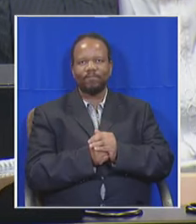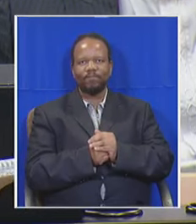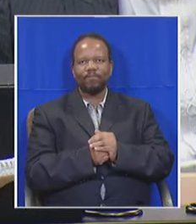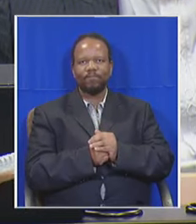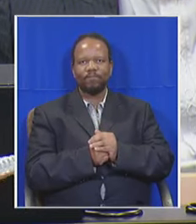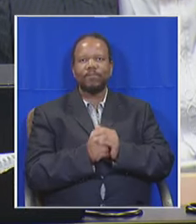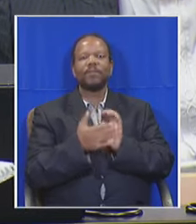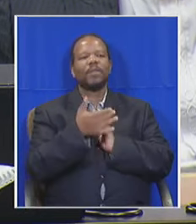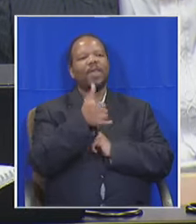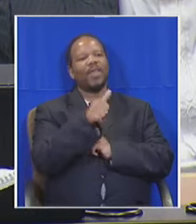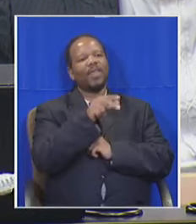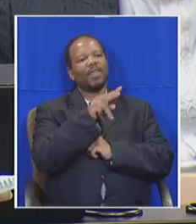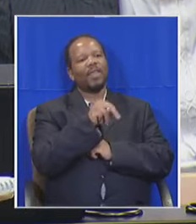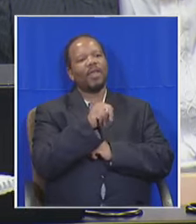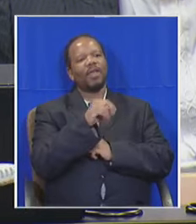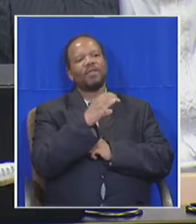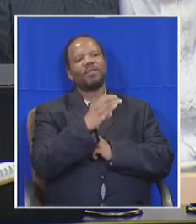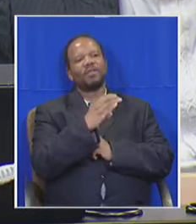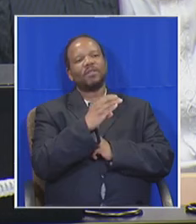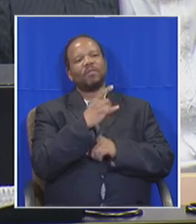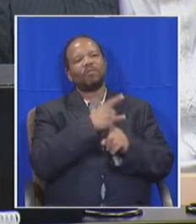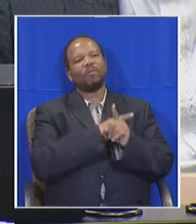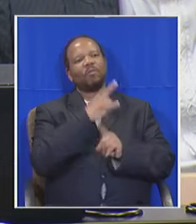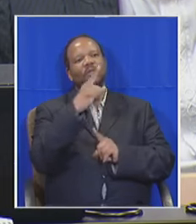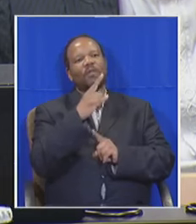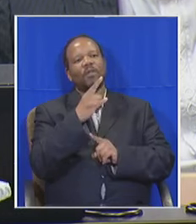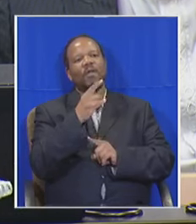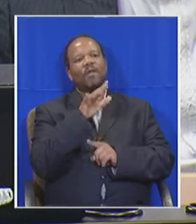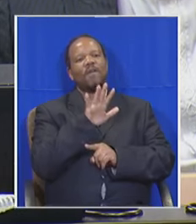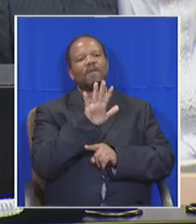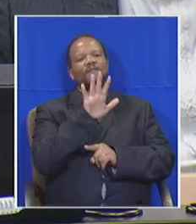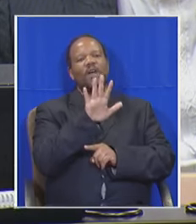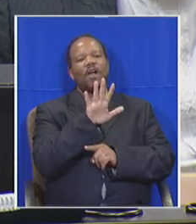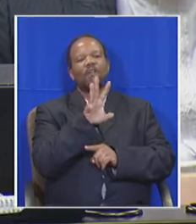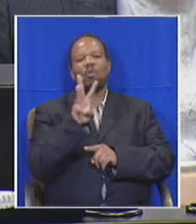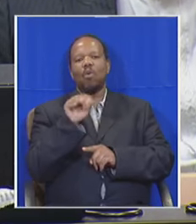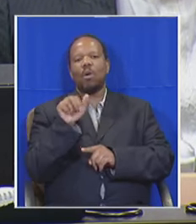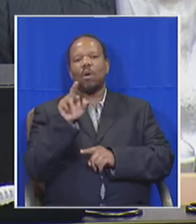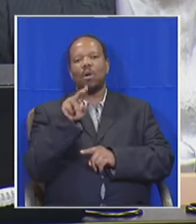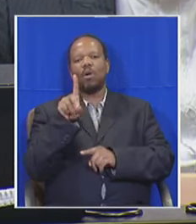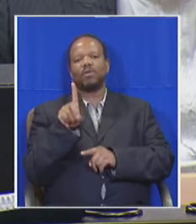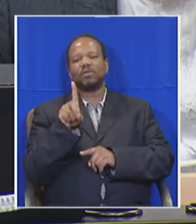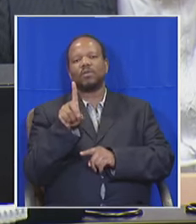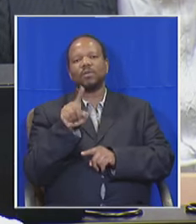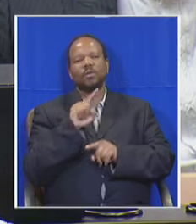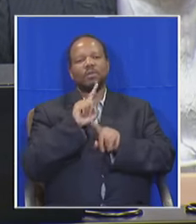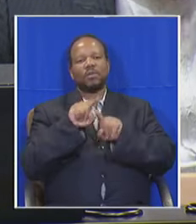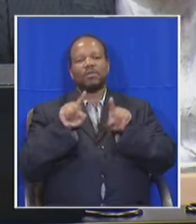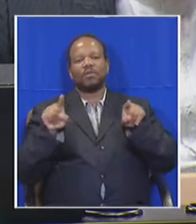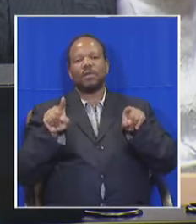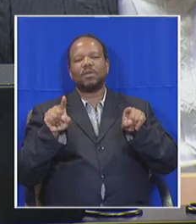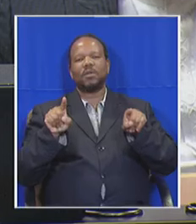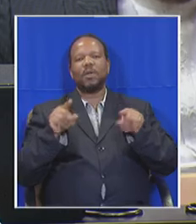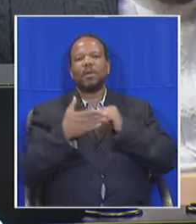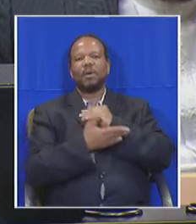African National Congress in five wards in different parts of the country. This is merely part